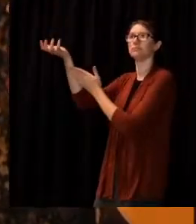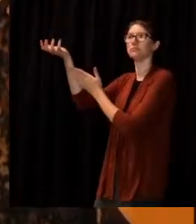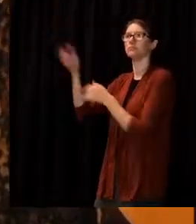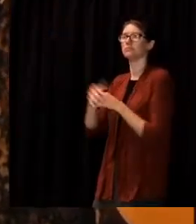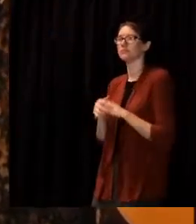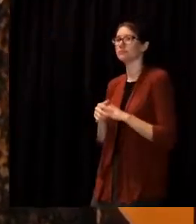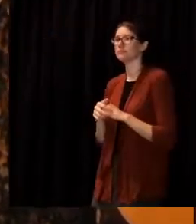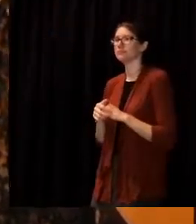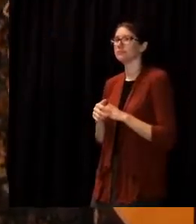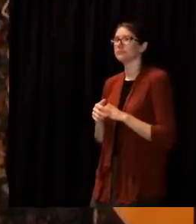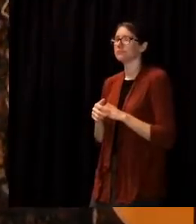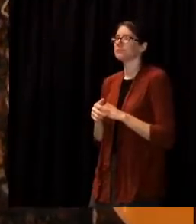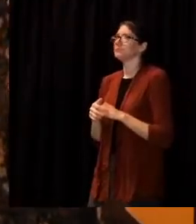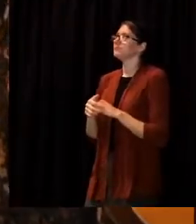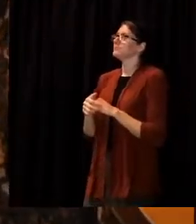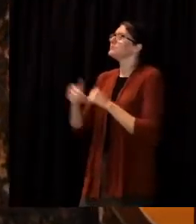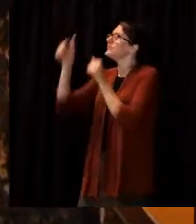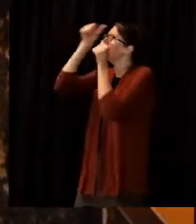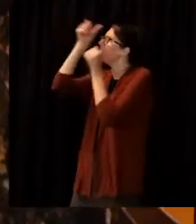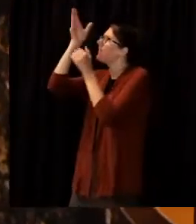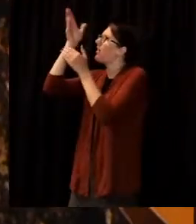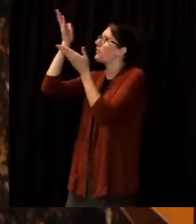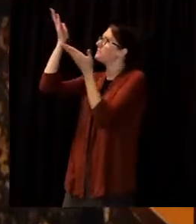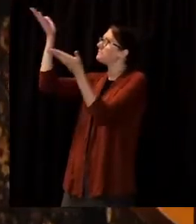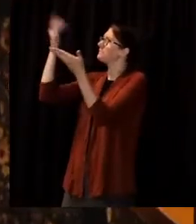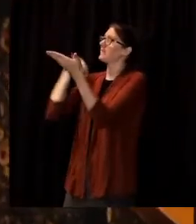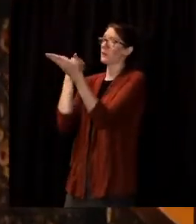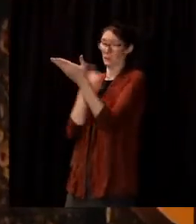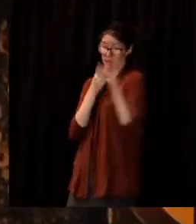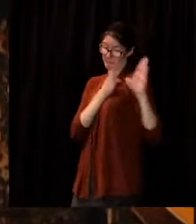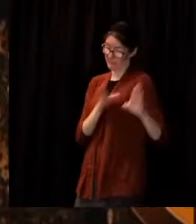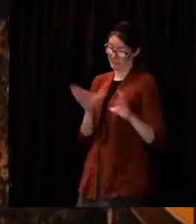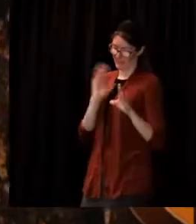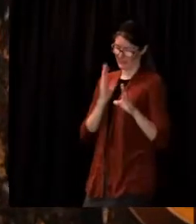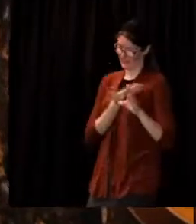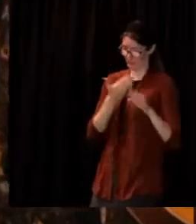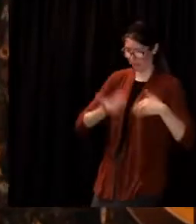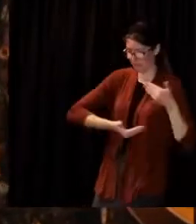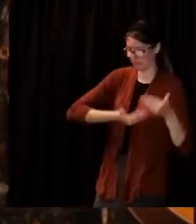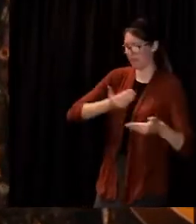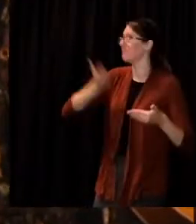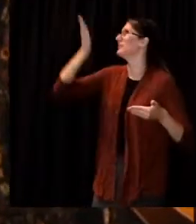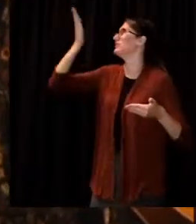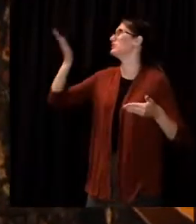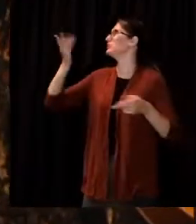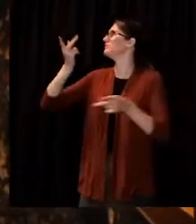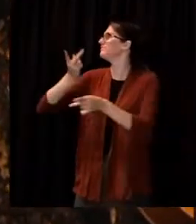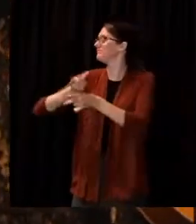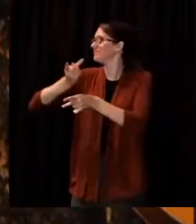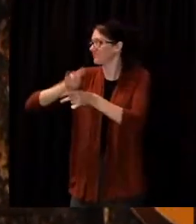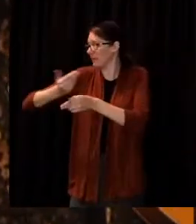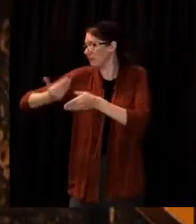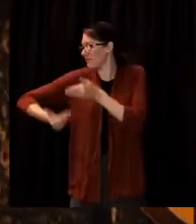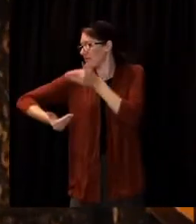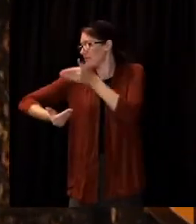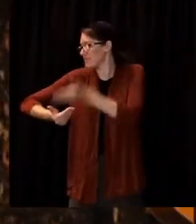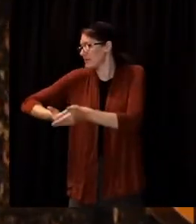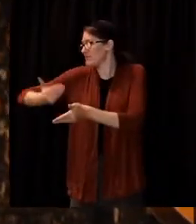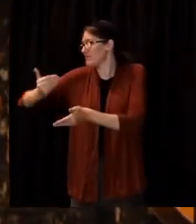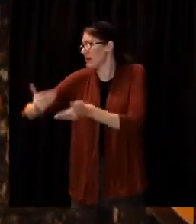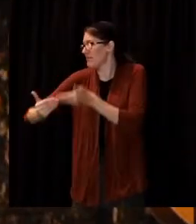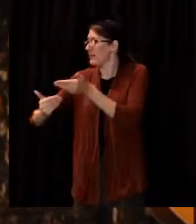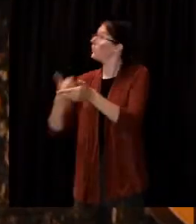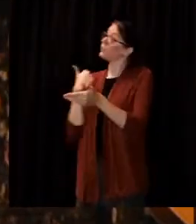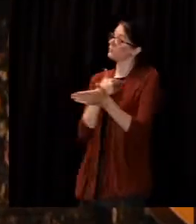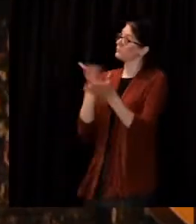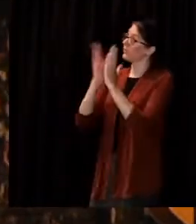Father in heaven, the mind of man, we plan our way, but it's you who directs our steps. We have prayed about this, and